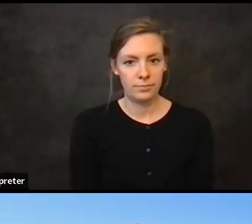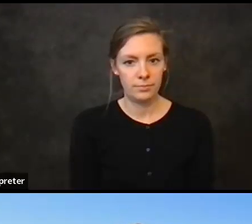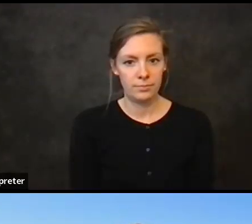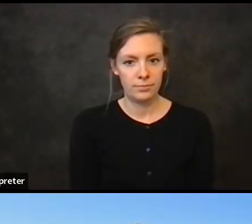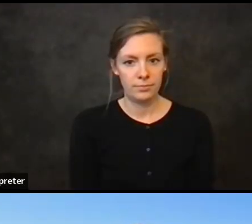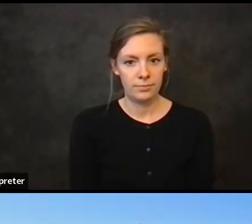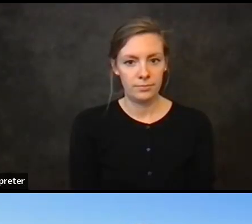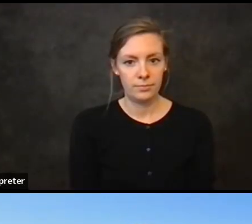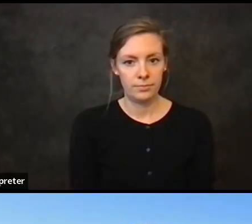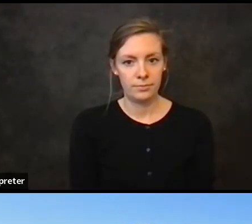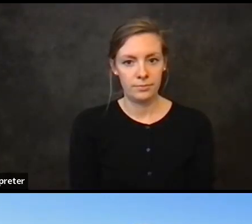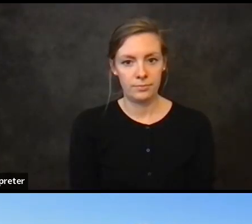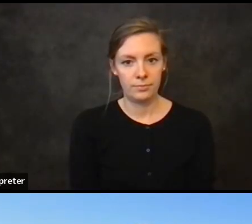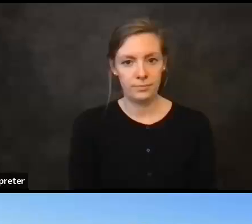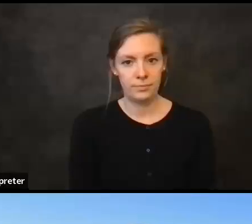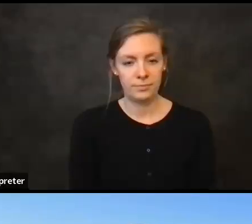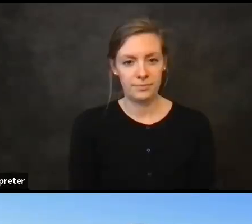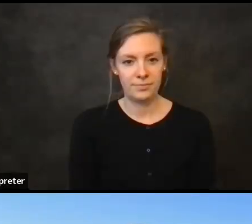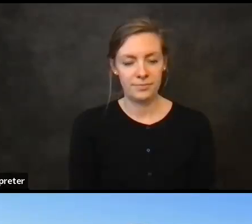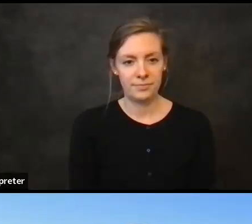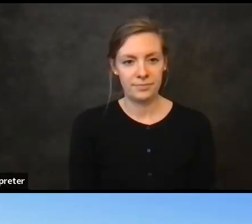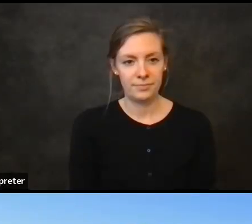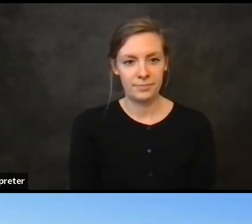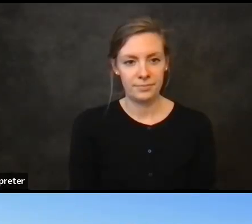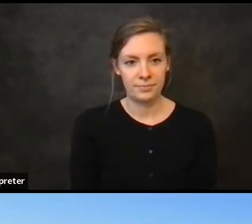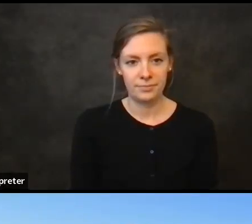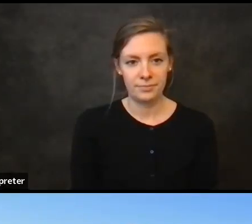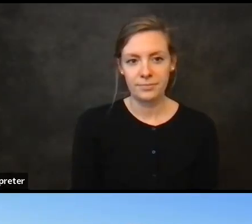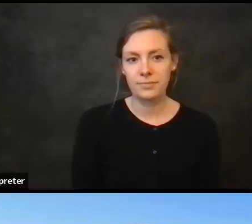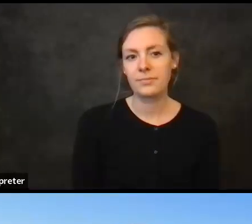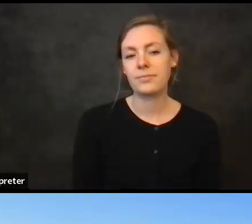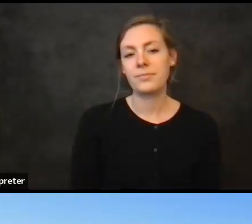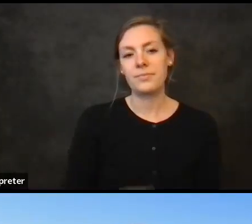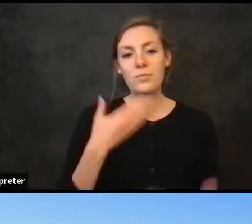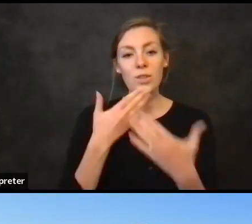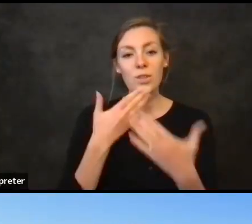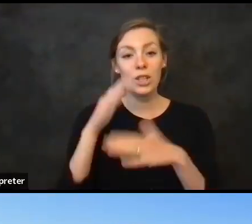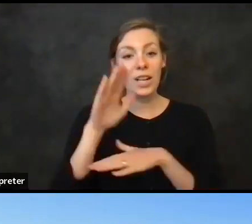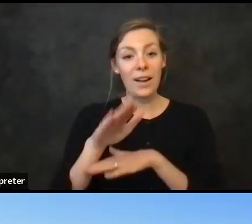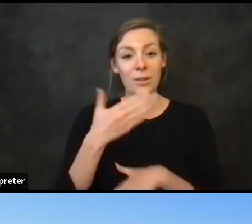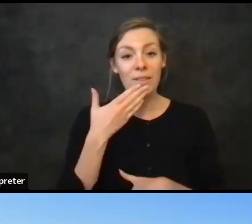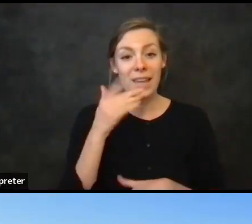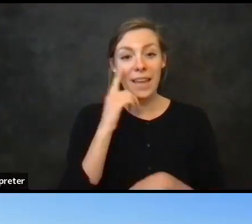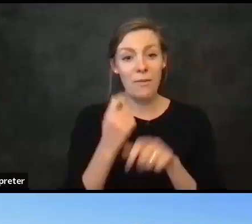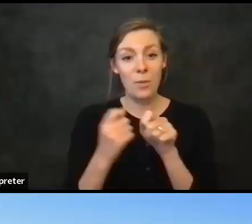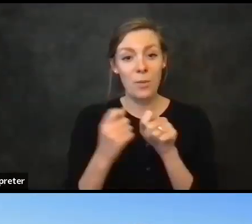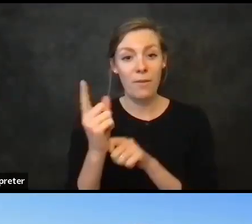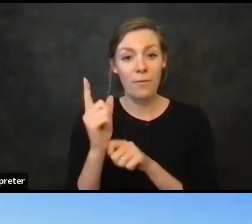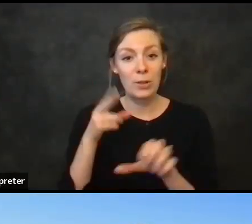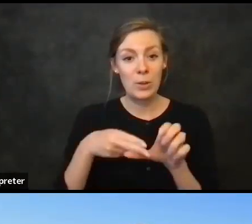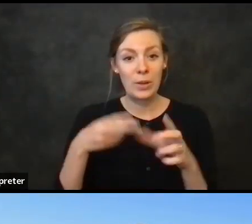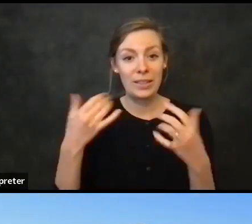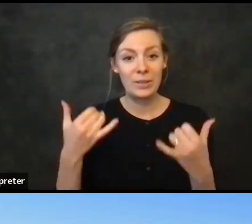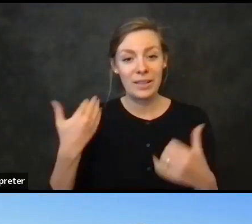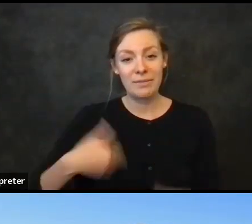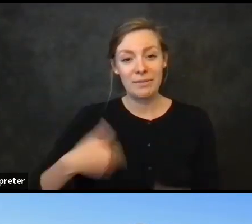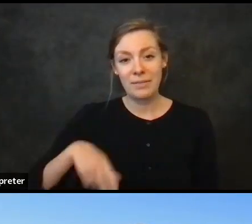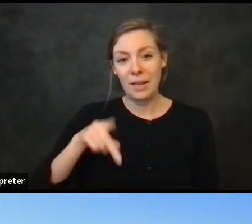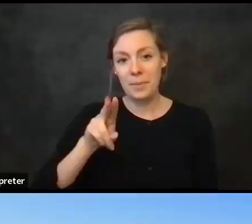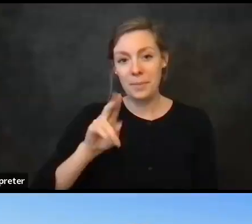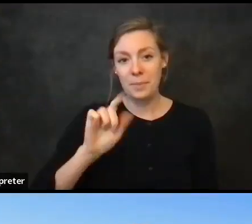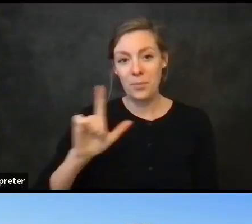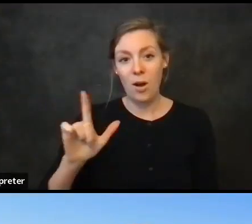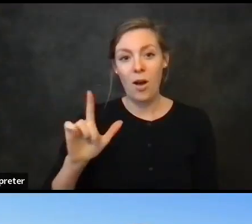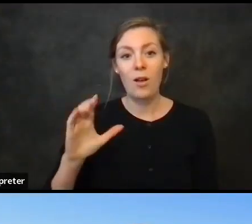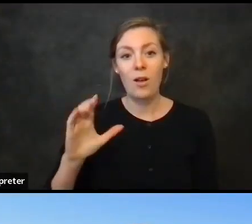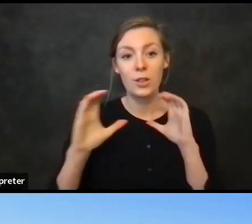Okay, Paul, we're now live. You can go ahead. Okay, well, good afternoon and thank you all for joining us today. I'm Paul Gullickson,